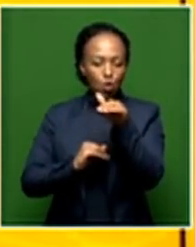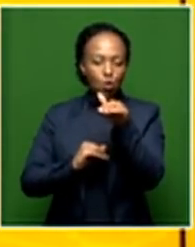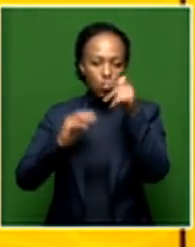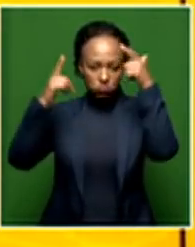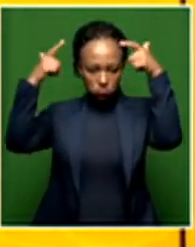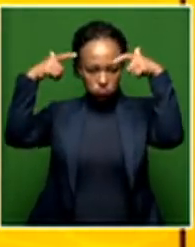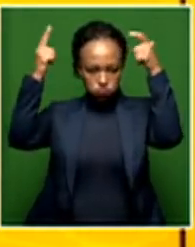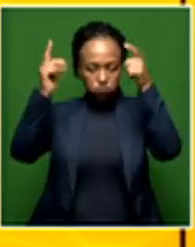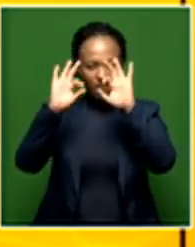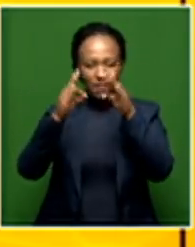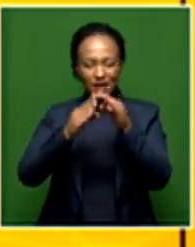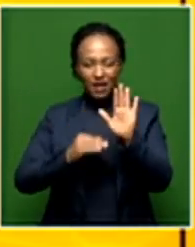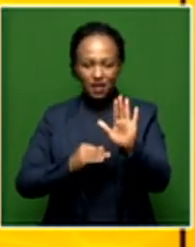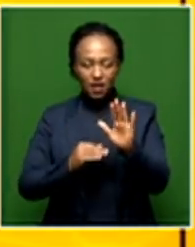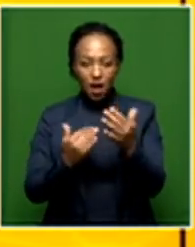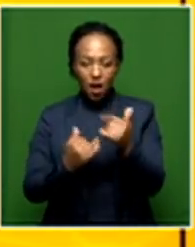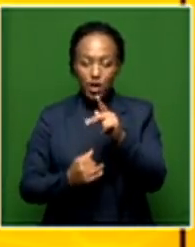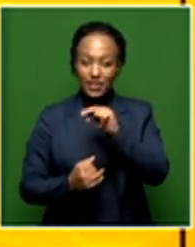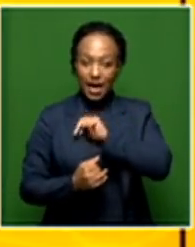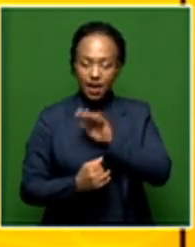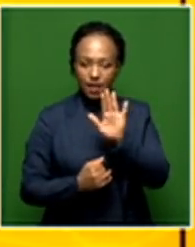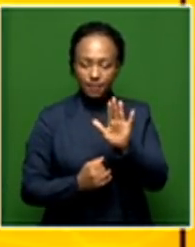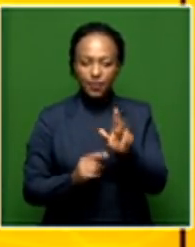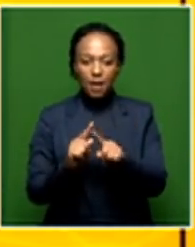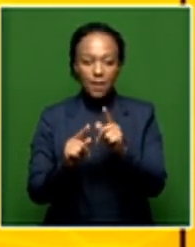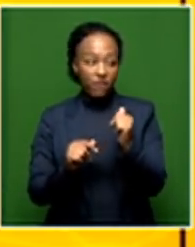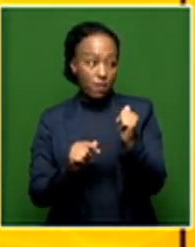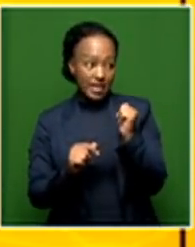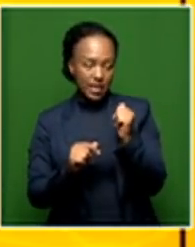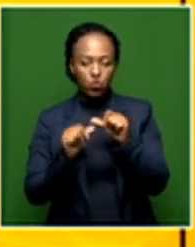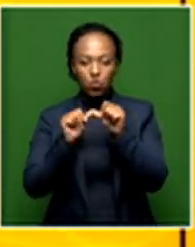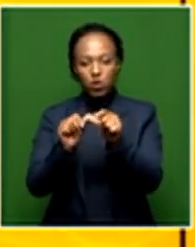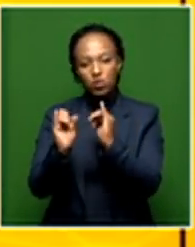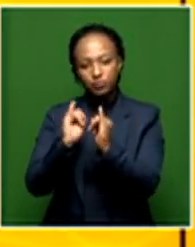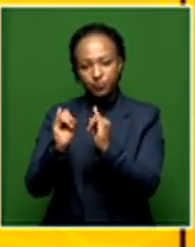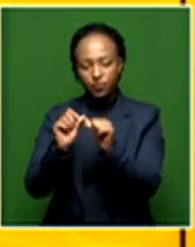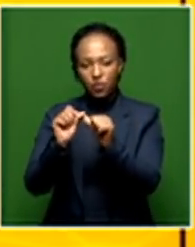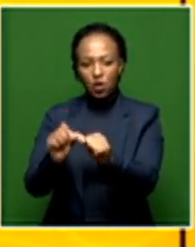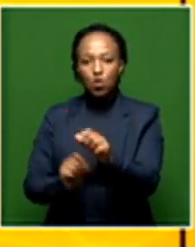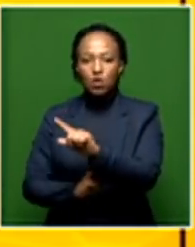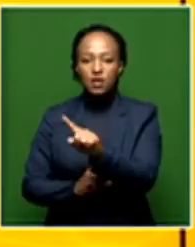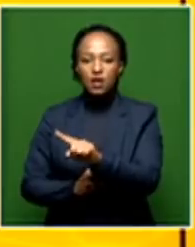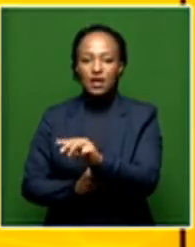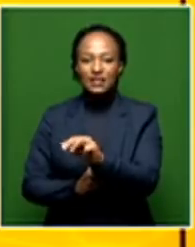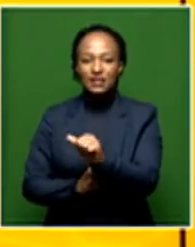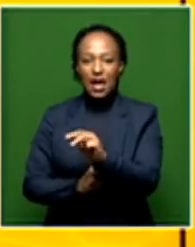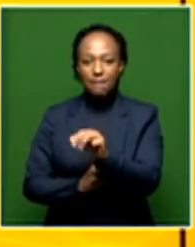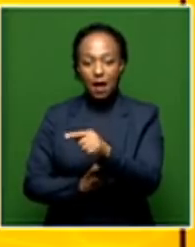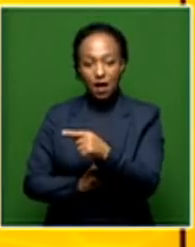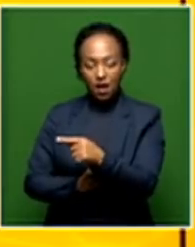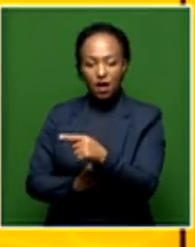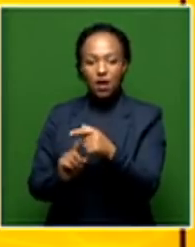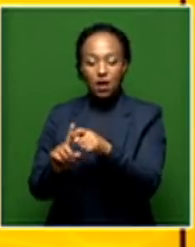in KZN. But we are now going to pick up where we left off yesterday with Zama Mopai, who is of course